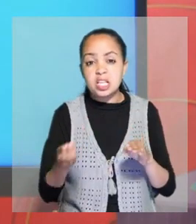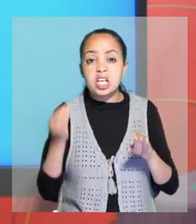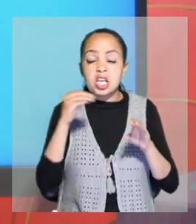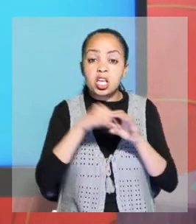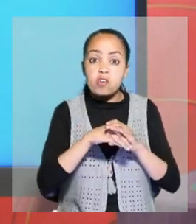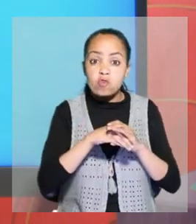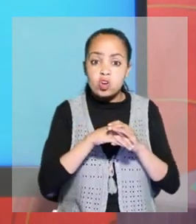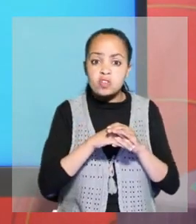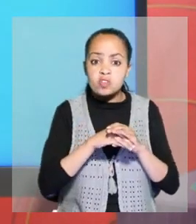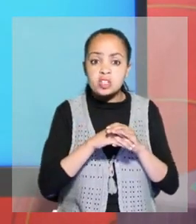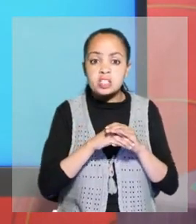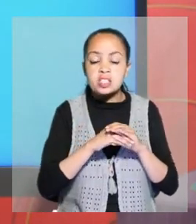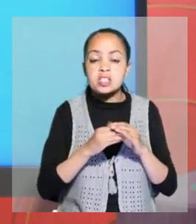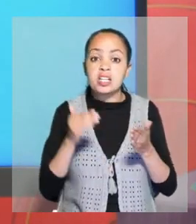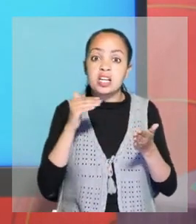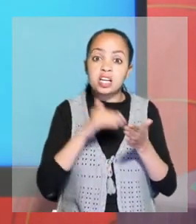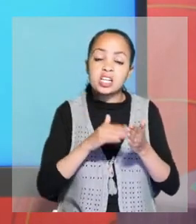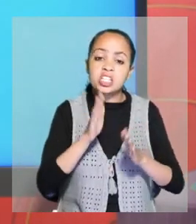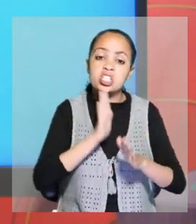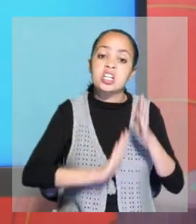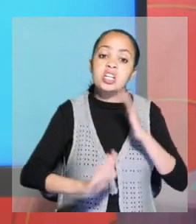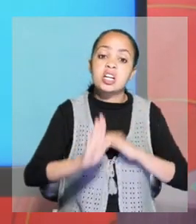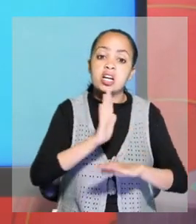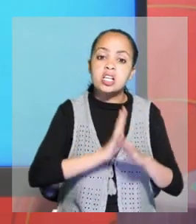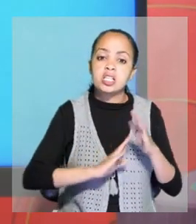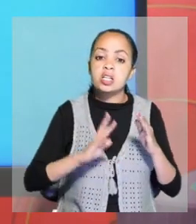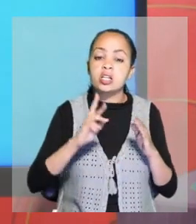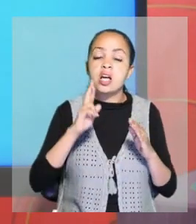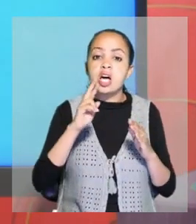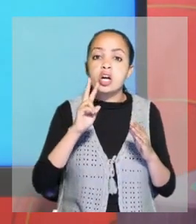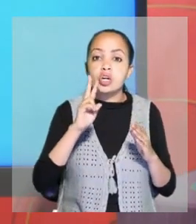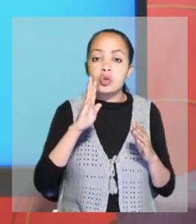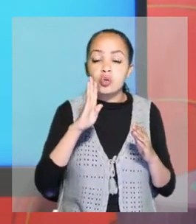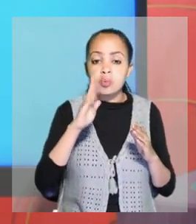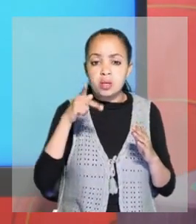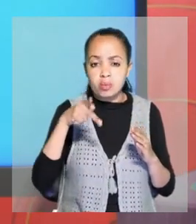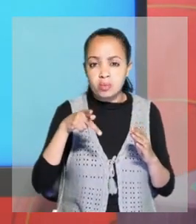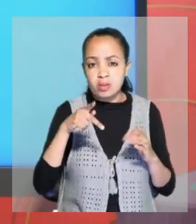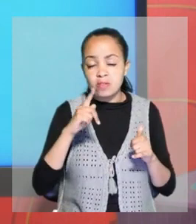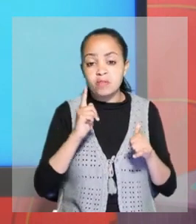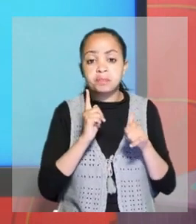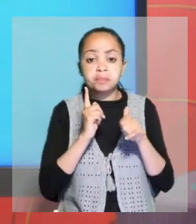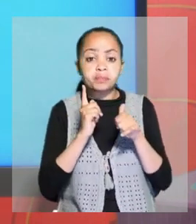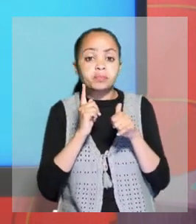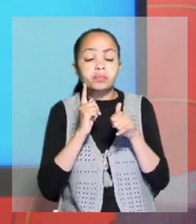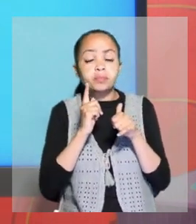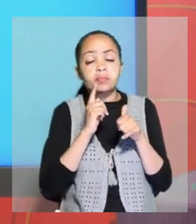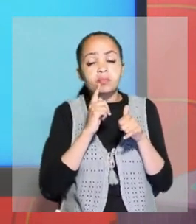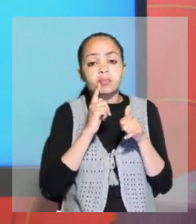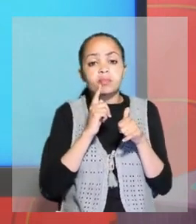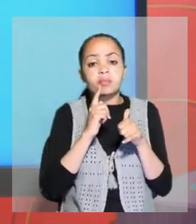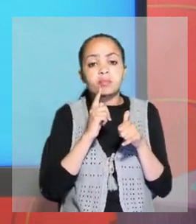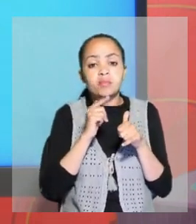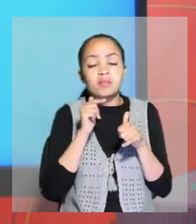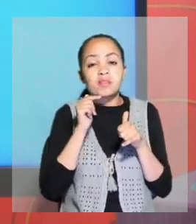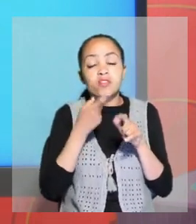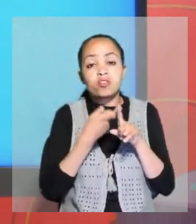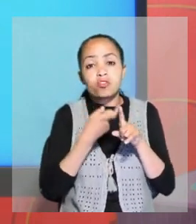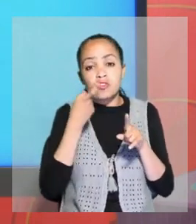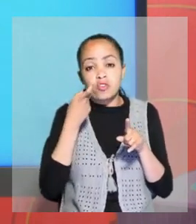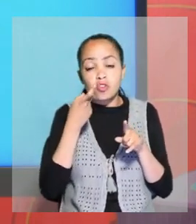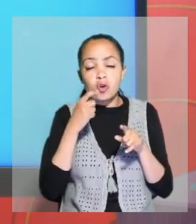involved in regenerating ribulose biphosphate, first immediate carbon 5 molecule ribulose biphosphate